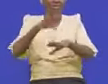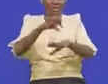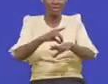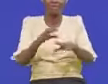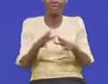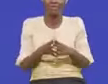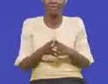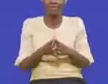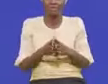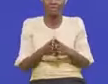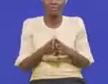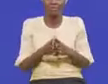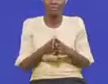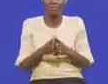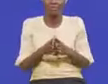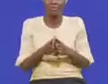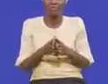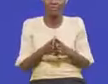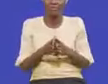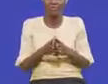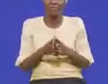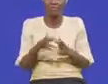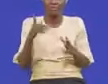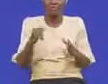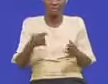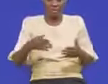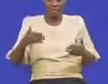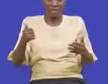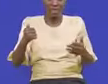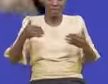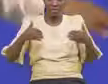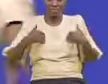Ame geɖewo le fu kpem le anyigba dzi.